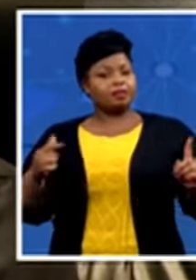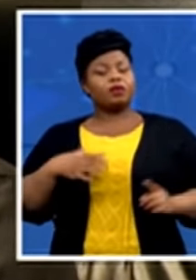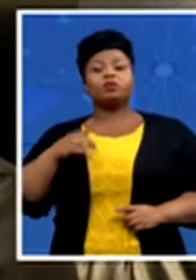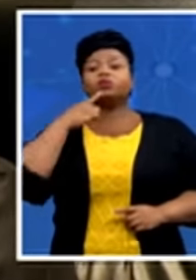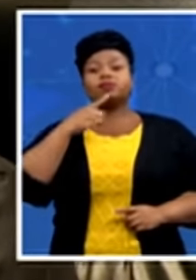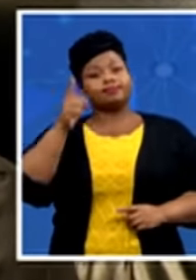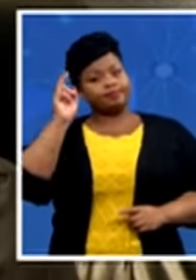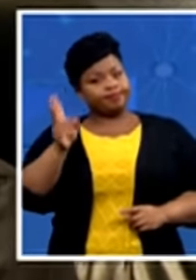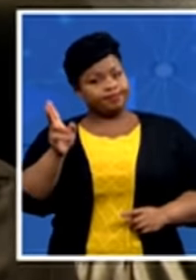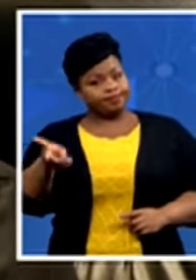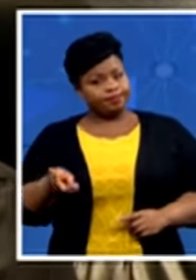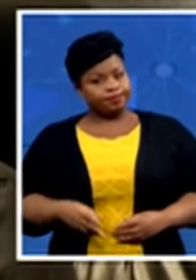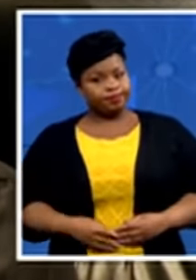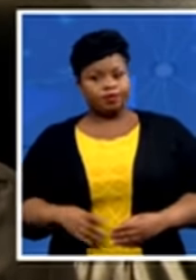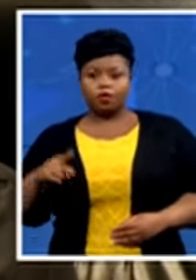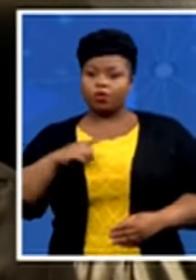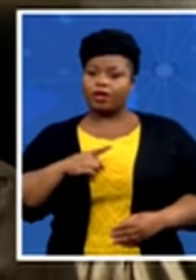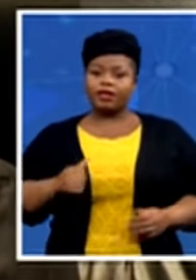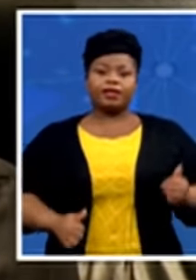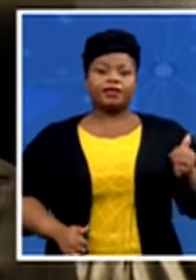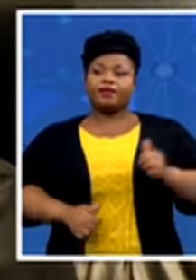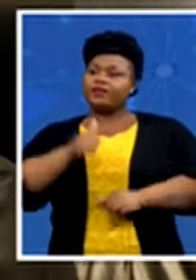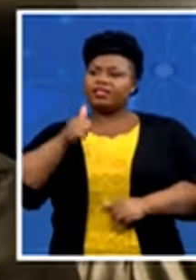foremost, we have challenges of capacity,